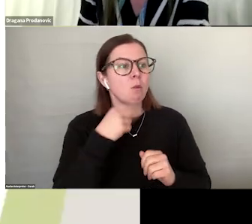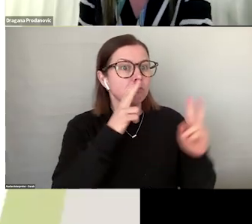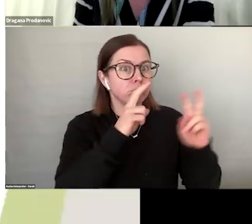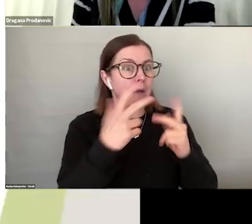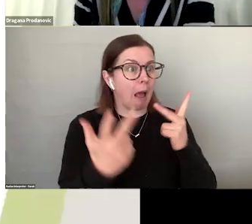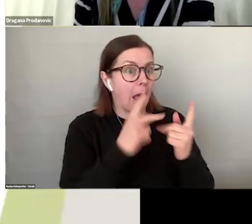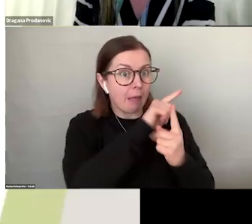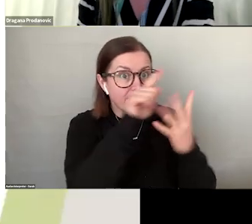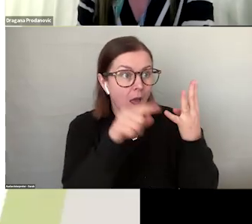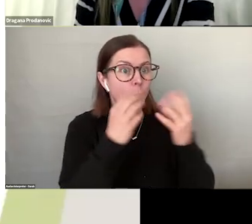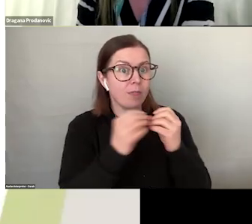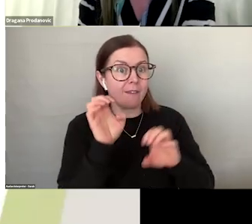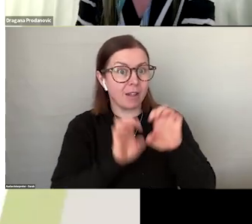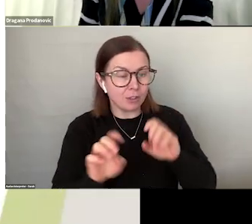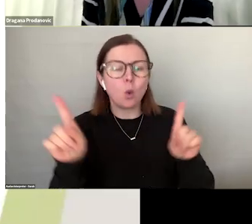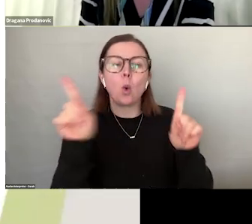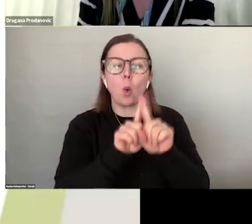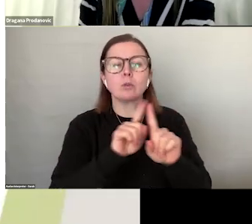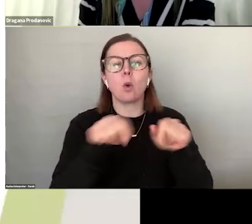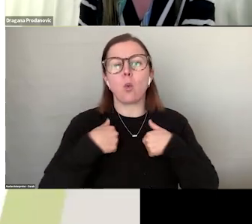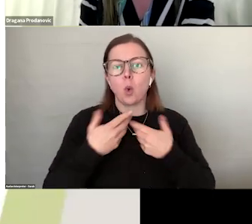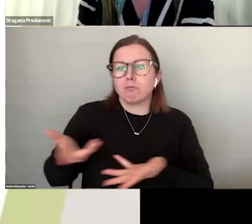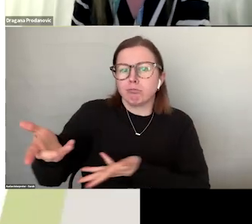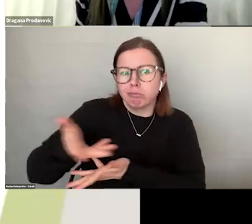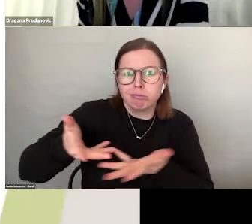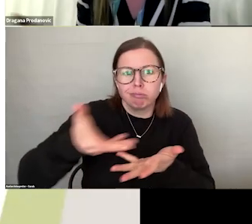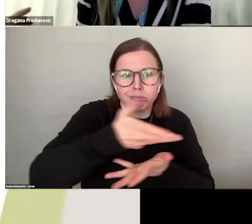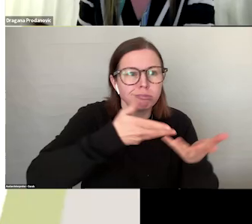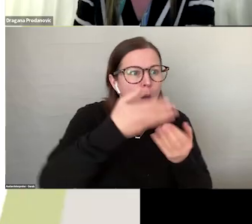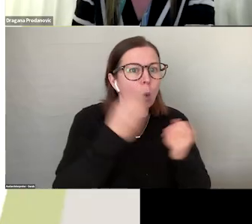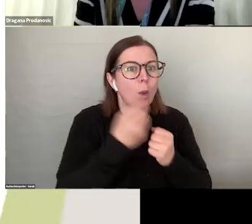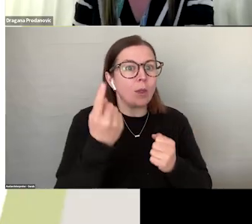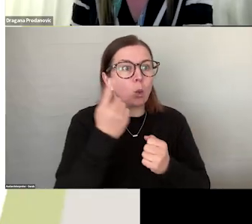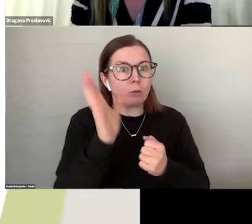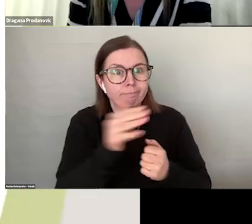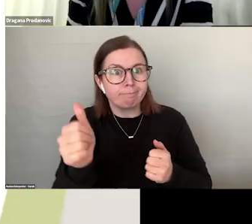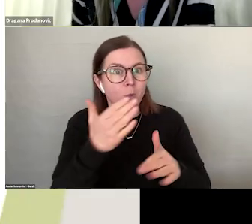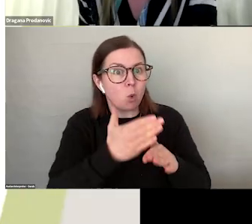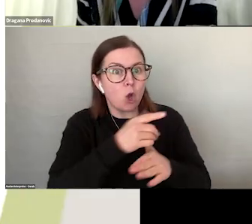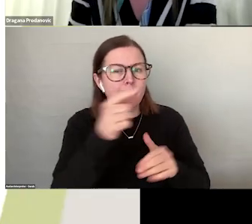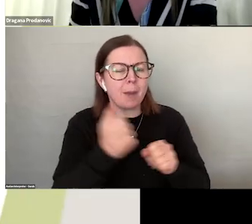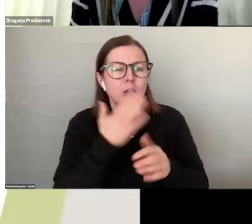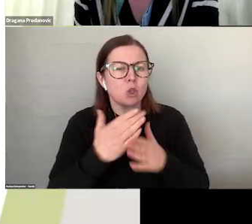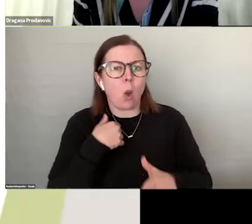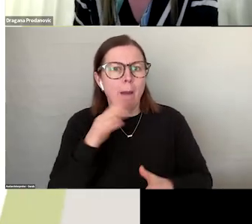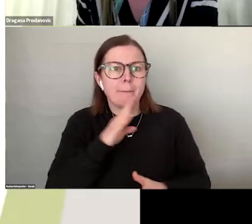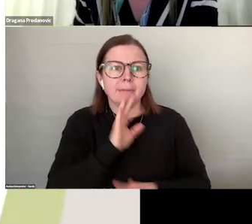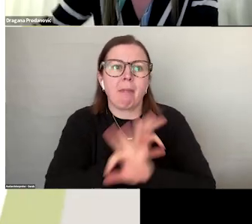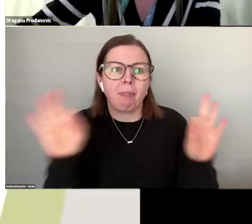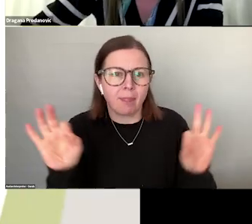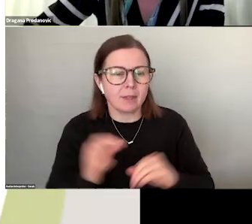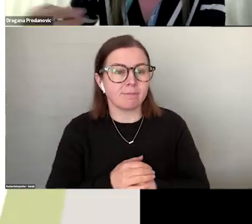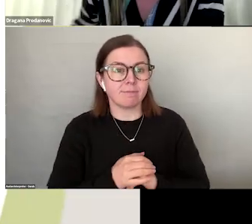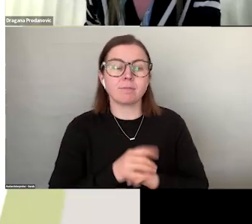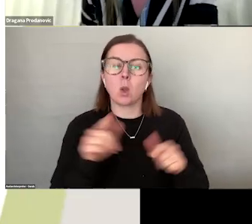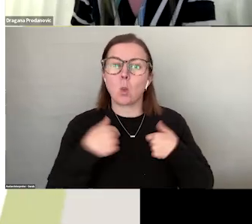also consulted with colleagues and experts in the field to try and make sure we don't miss anything. We looked